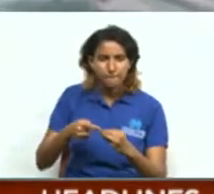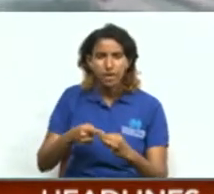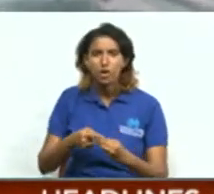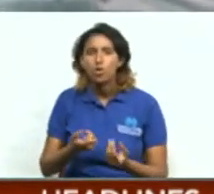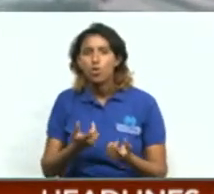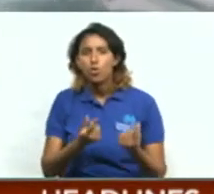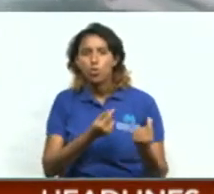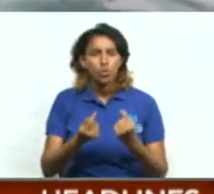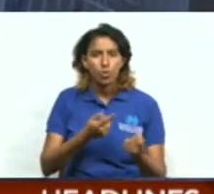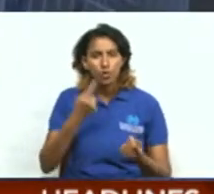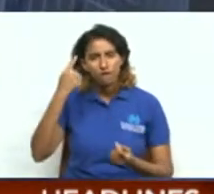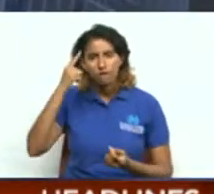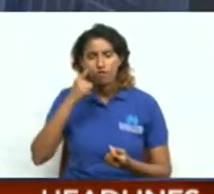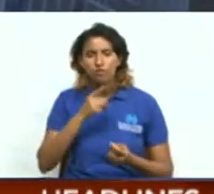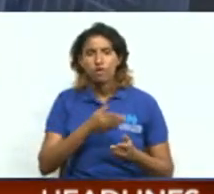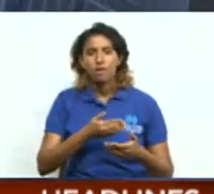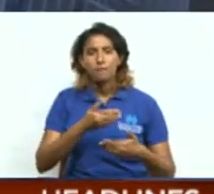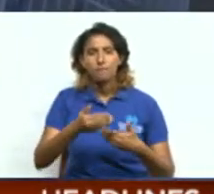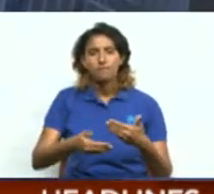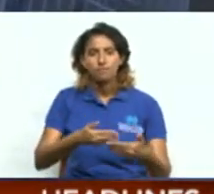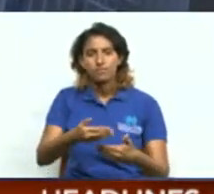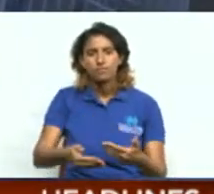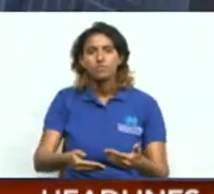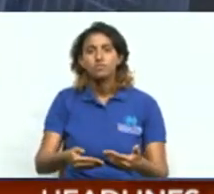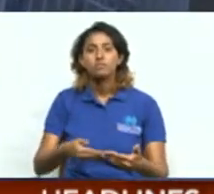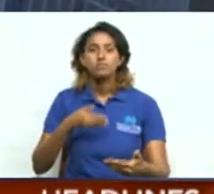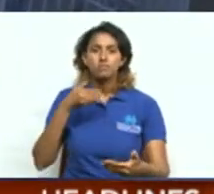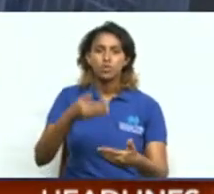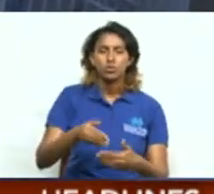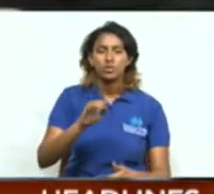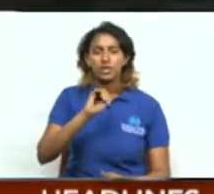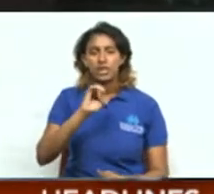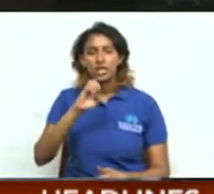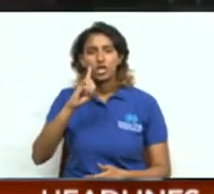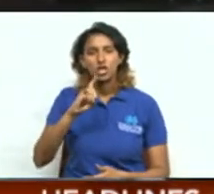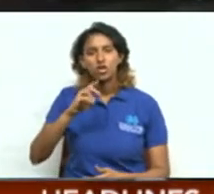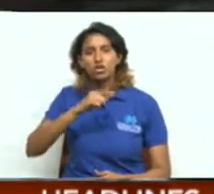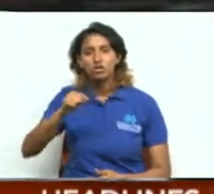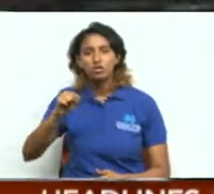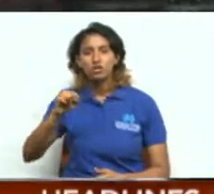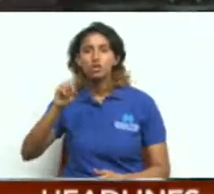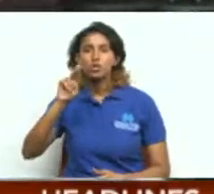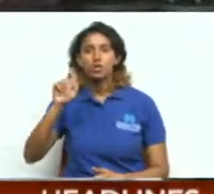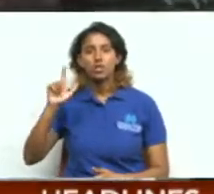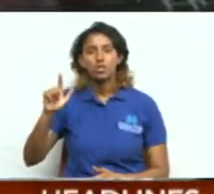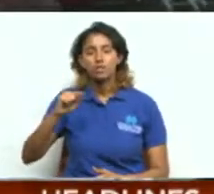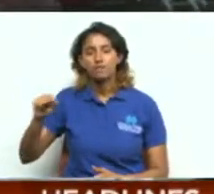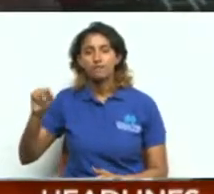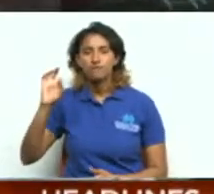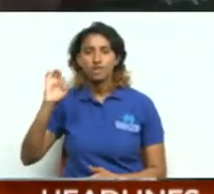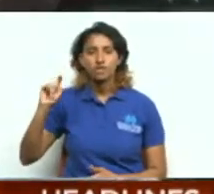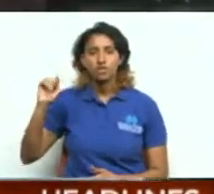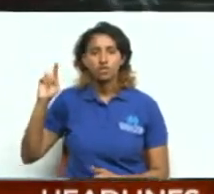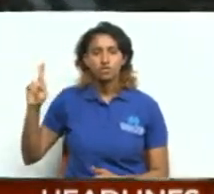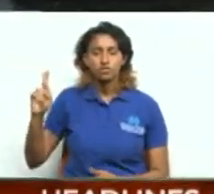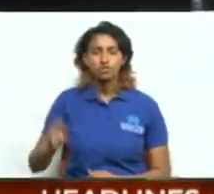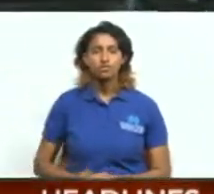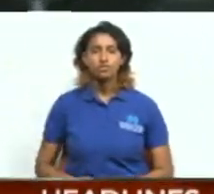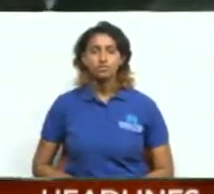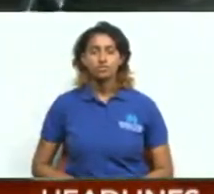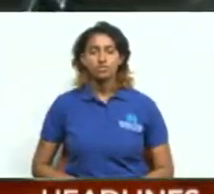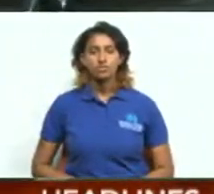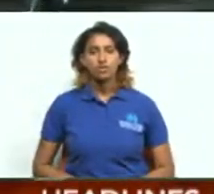Zaid Raza from the Markaz Al-Ashra Jamaat. What preparations did you see amongst